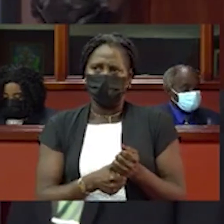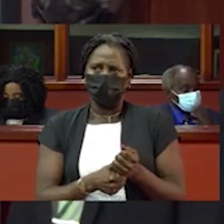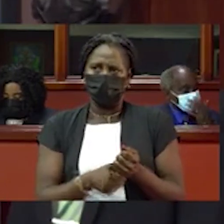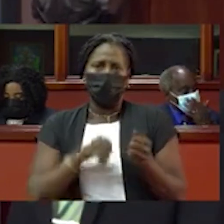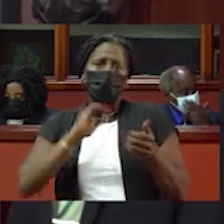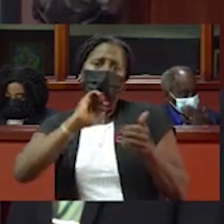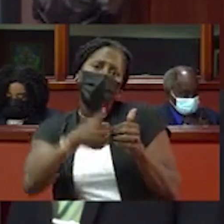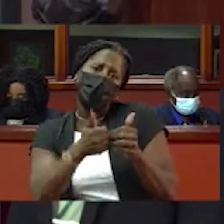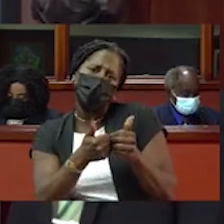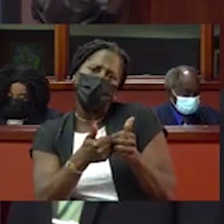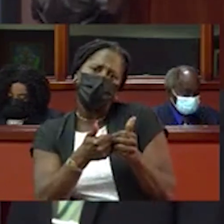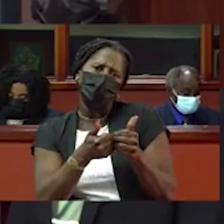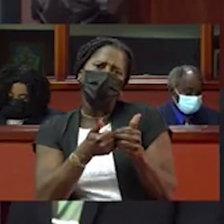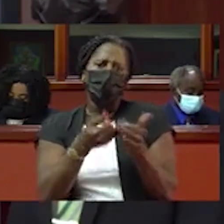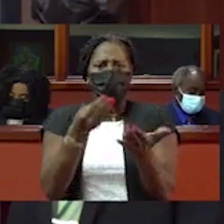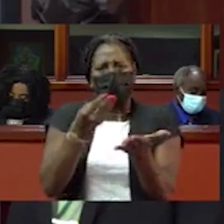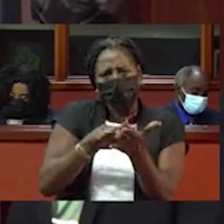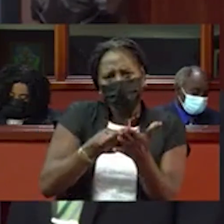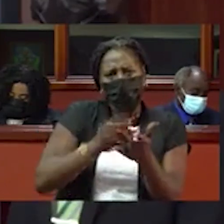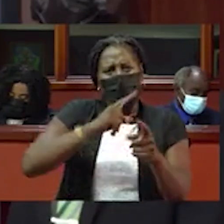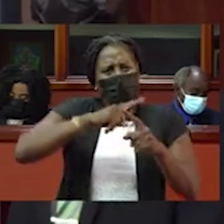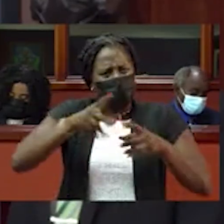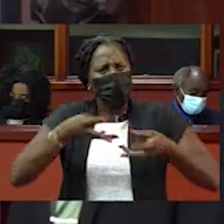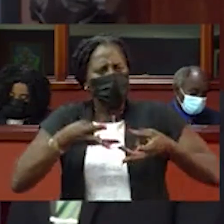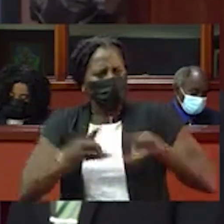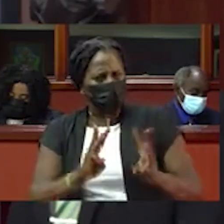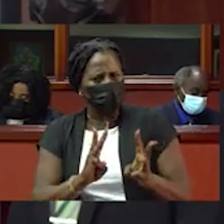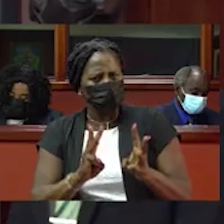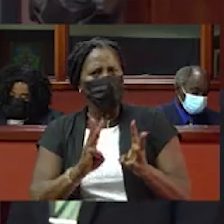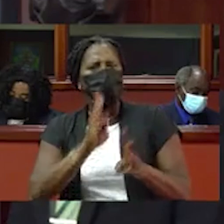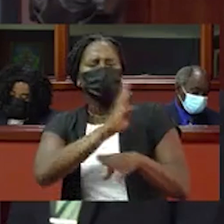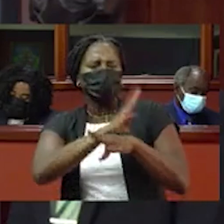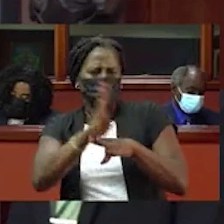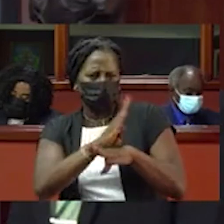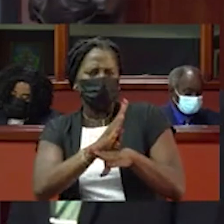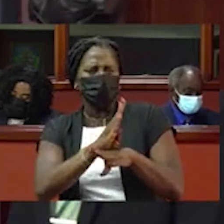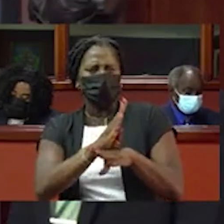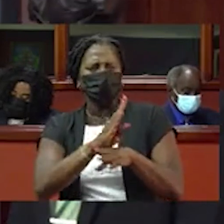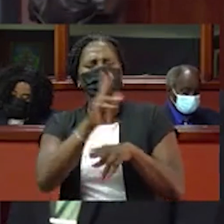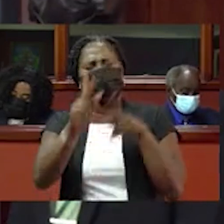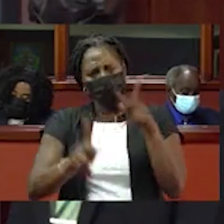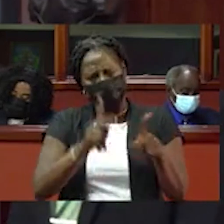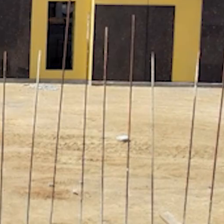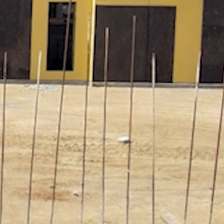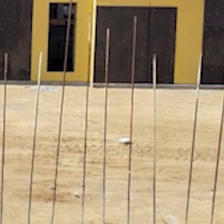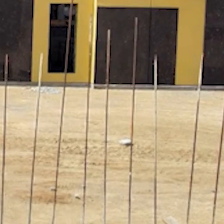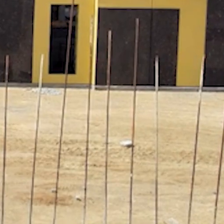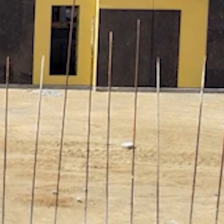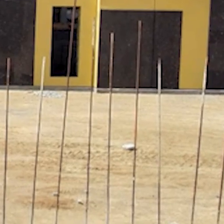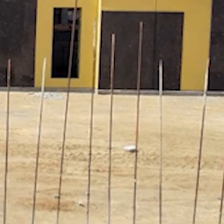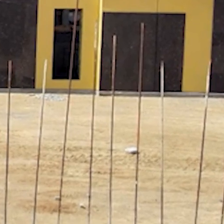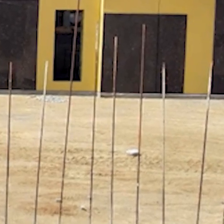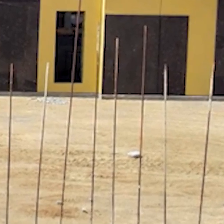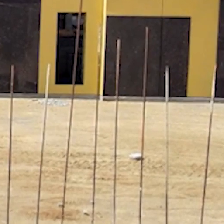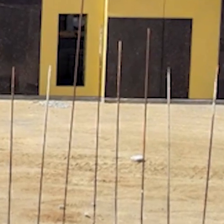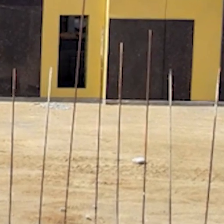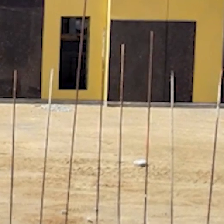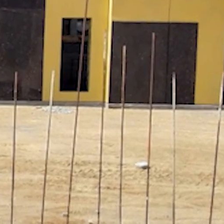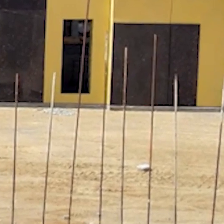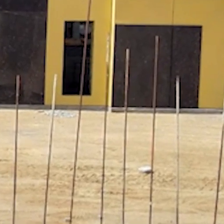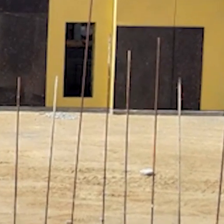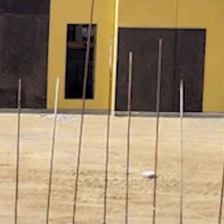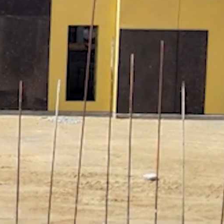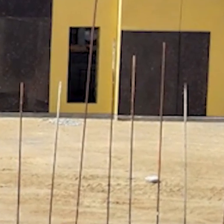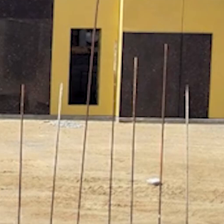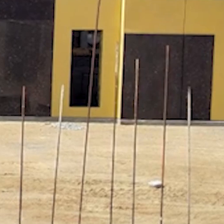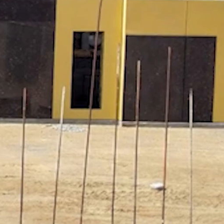and non-fiscal measures to those businesses in the process of recovery. Completing the St.